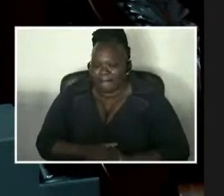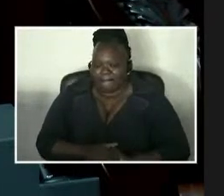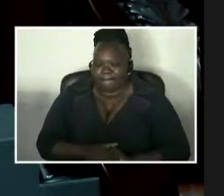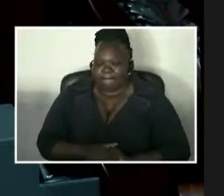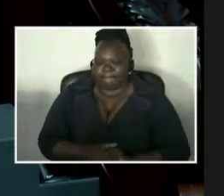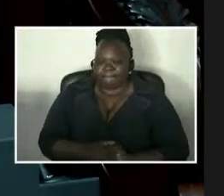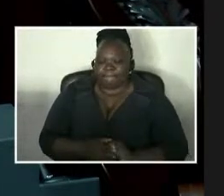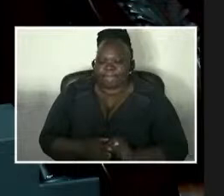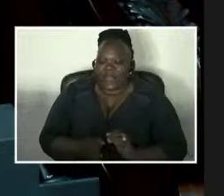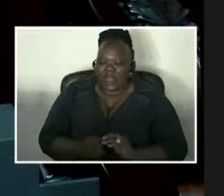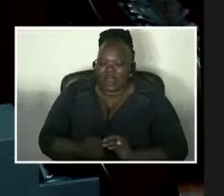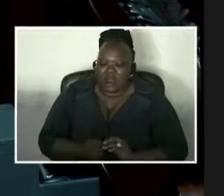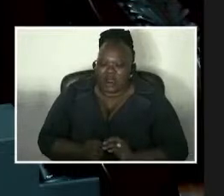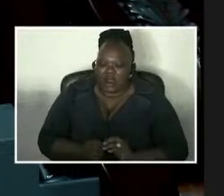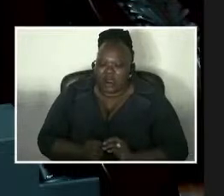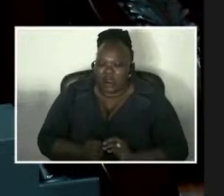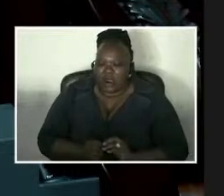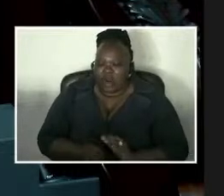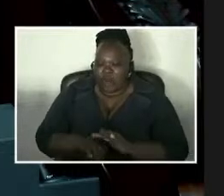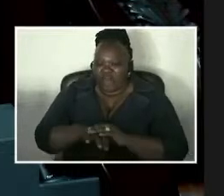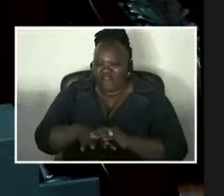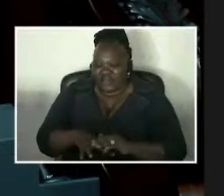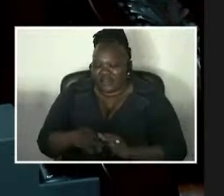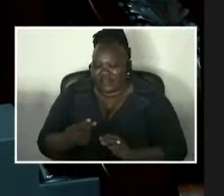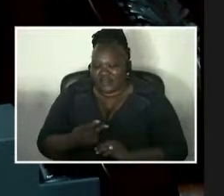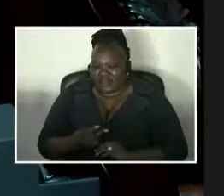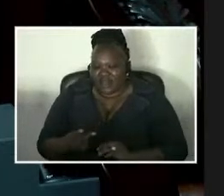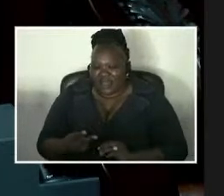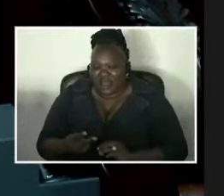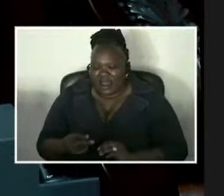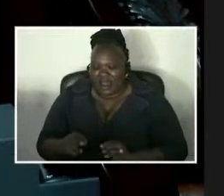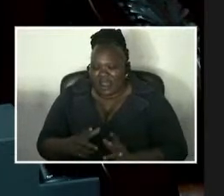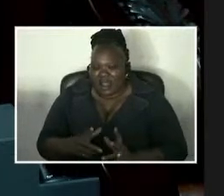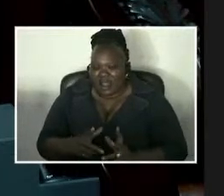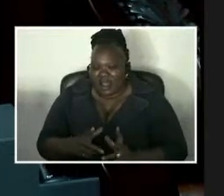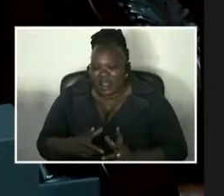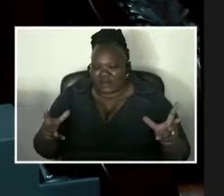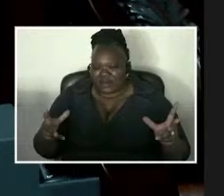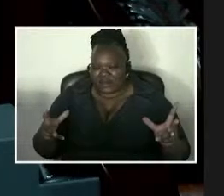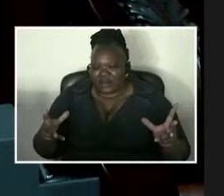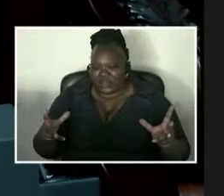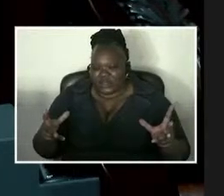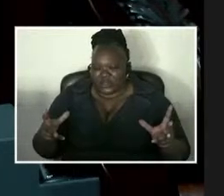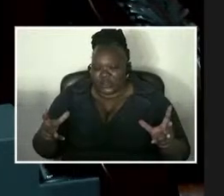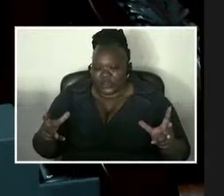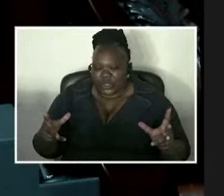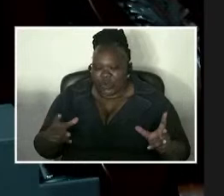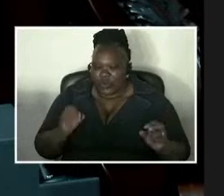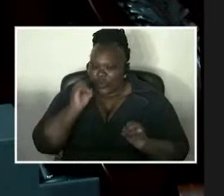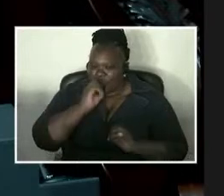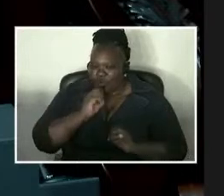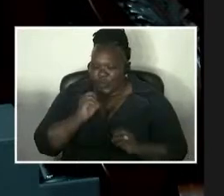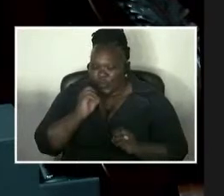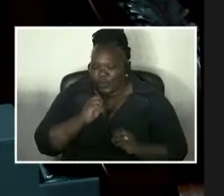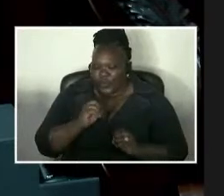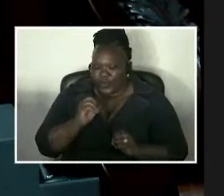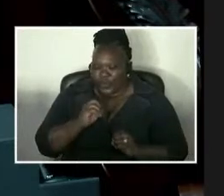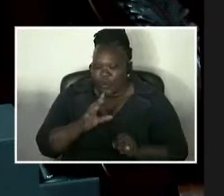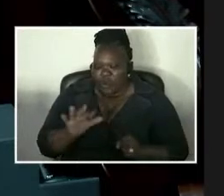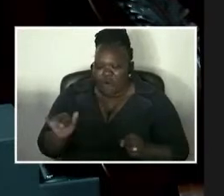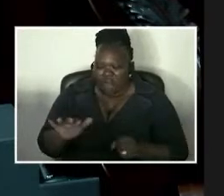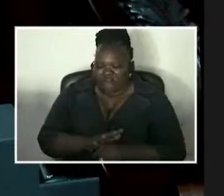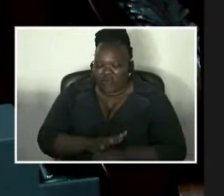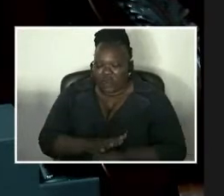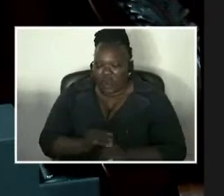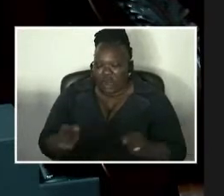the province's second largest budget the department of health continues to be underfunded putting immense pressure on the funding of